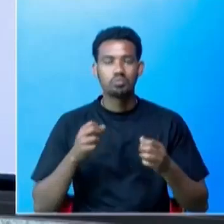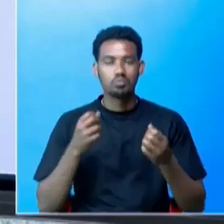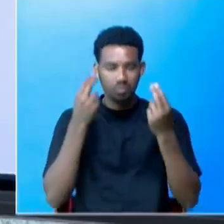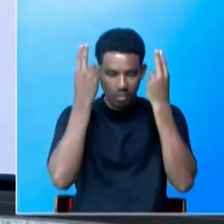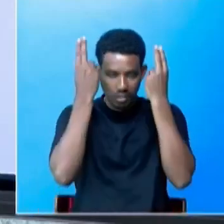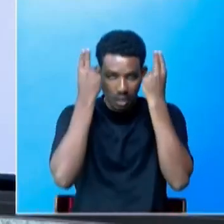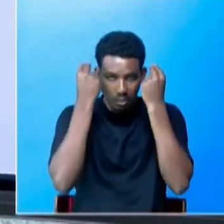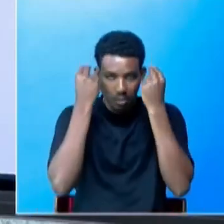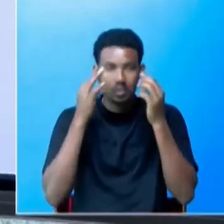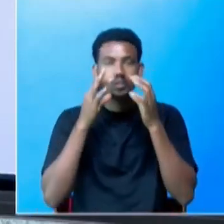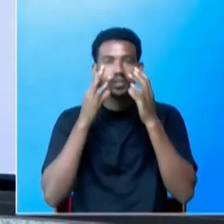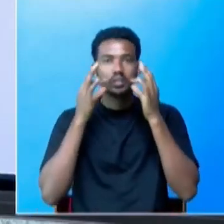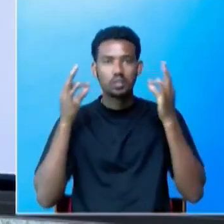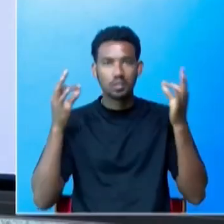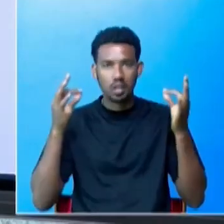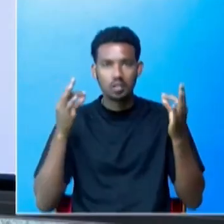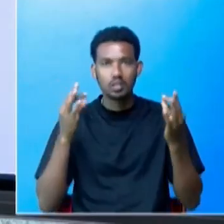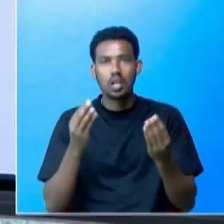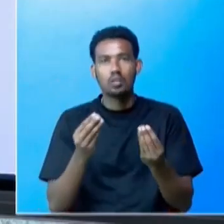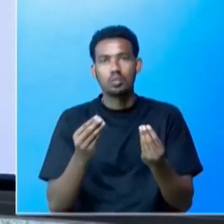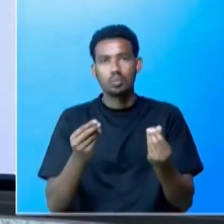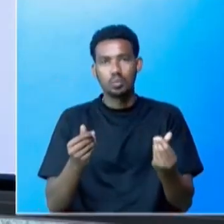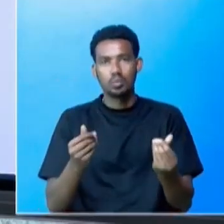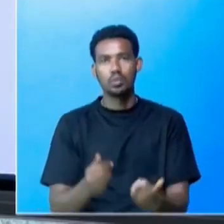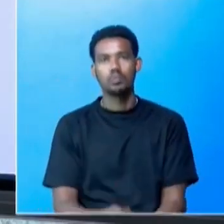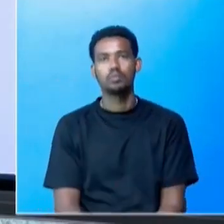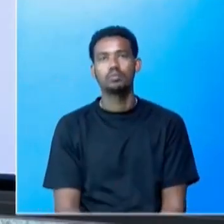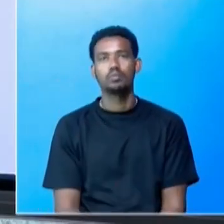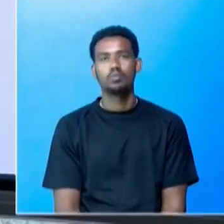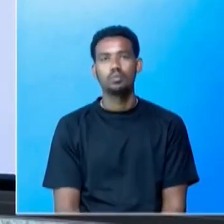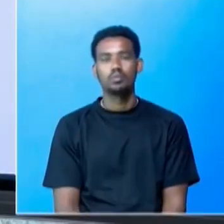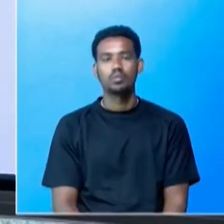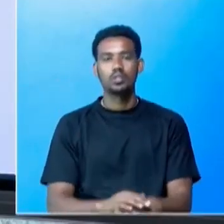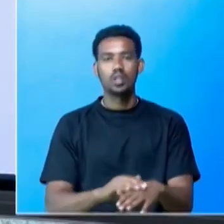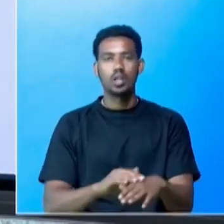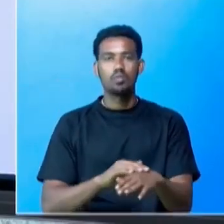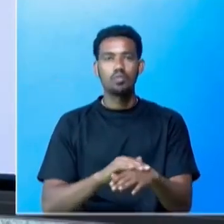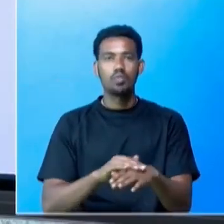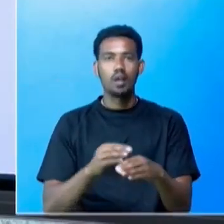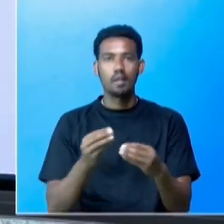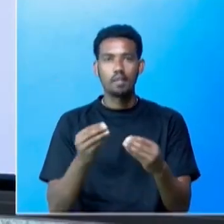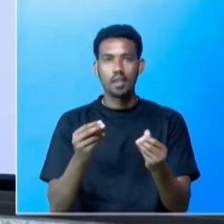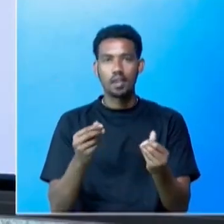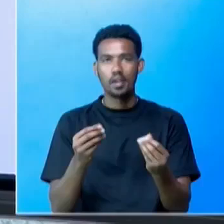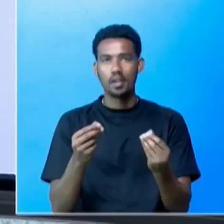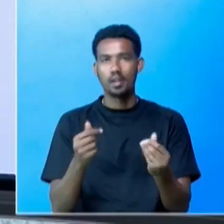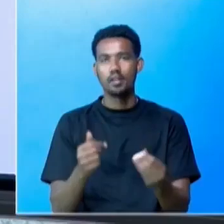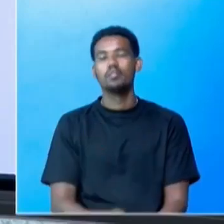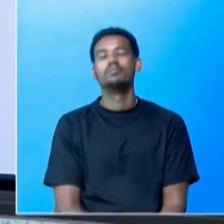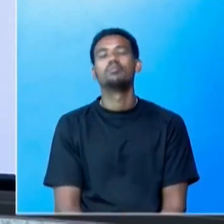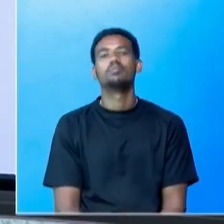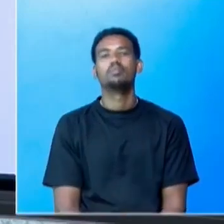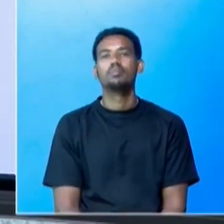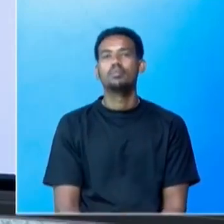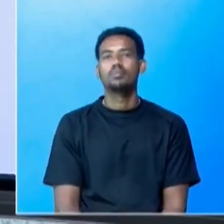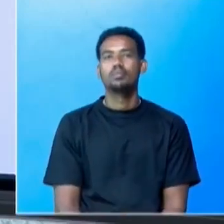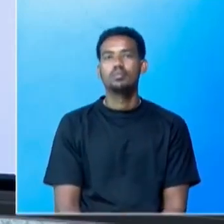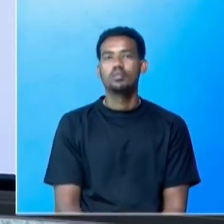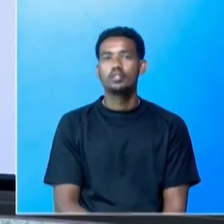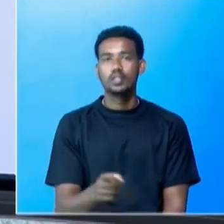say fluffy. You can say fluffy. Yeah, when you touch them, their hair is